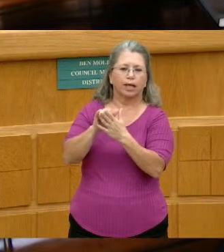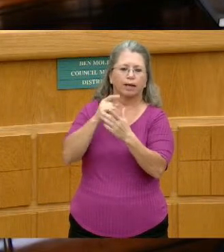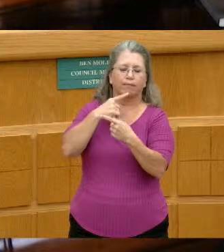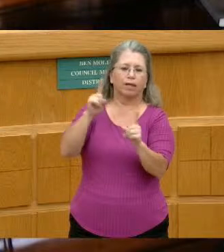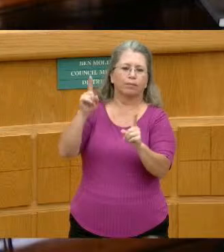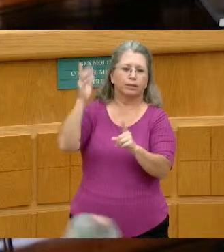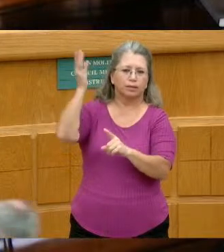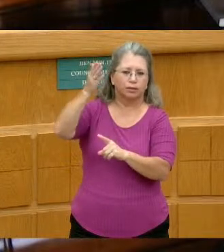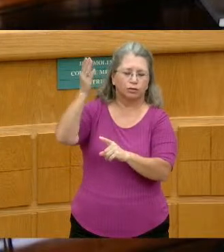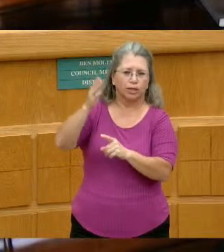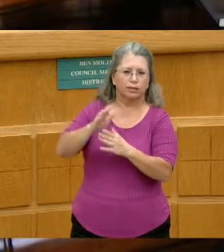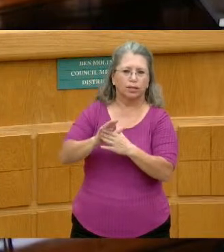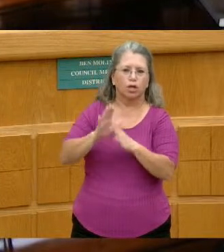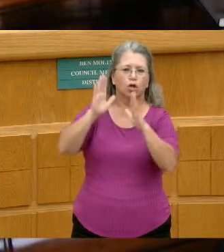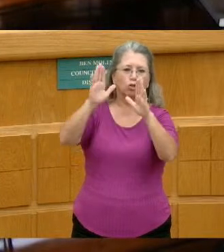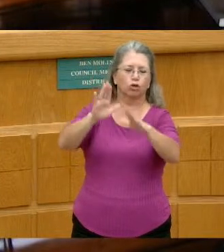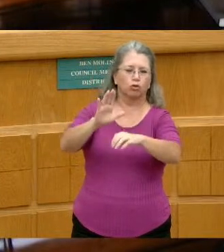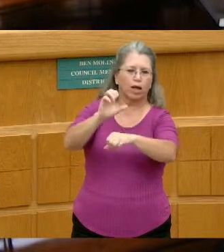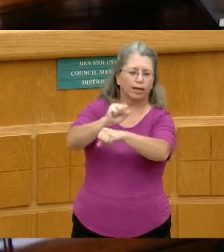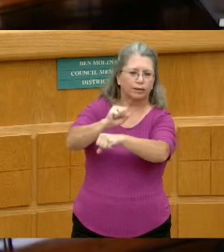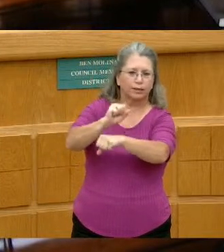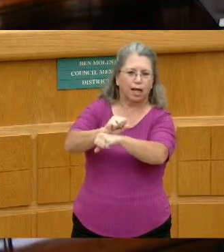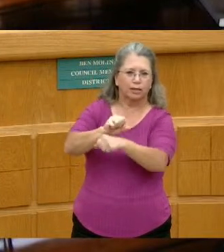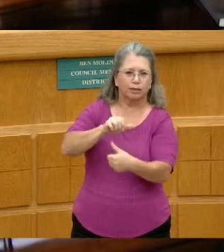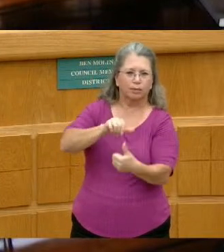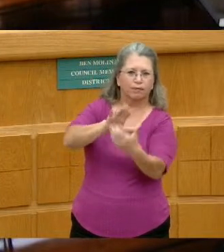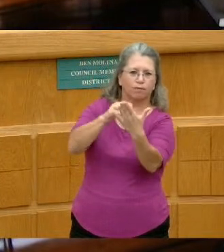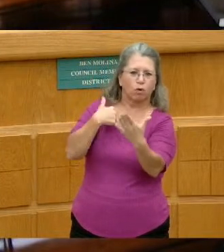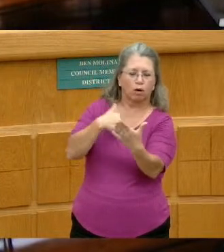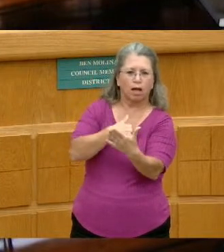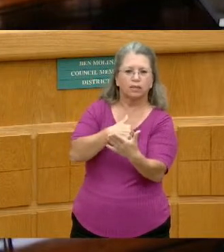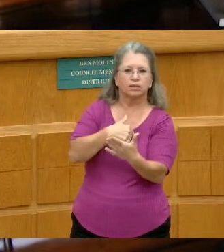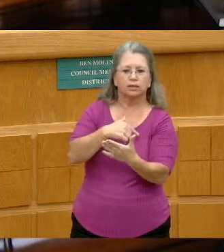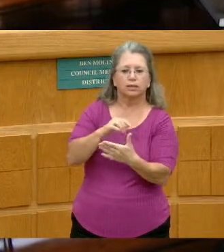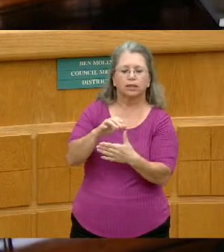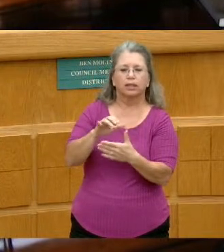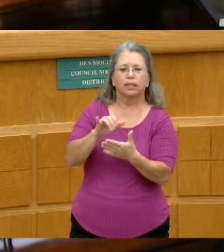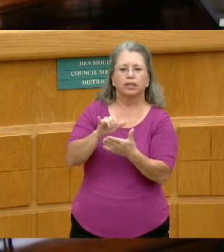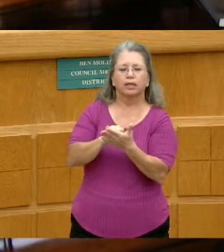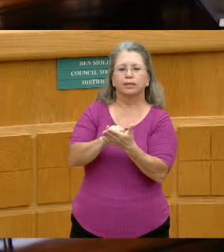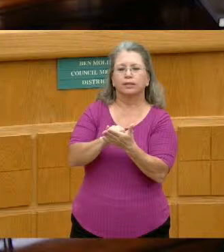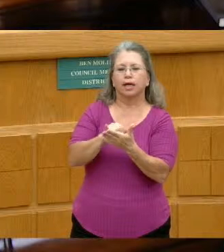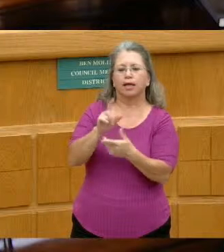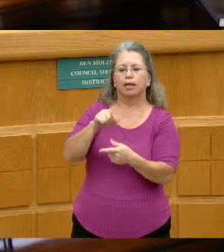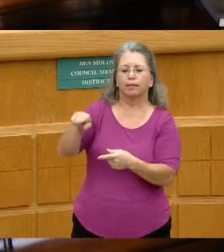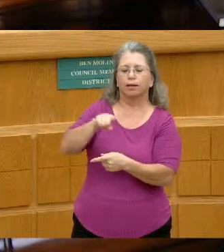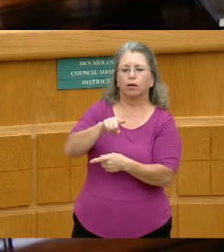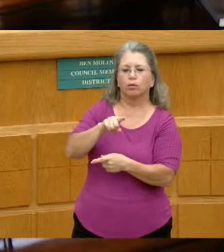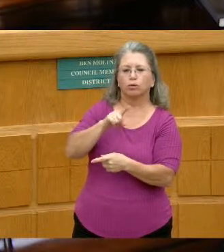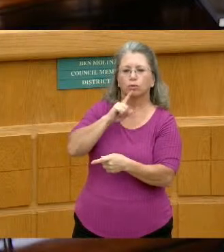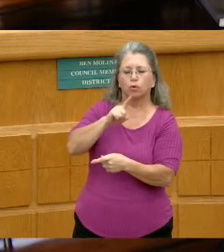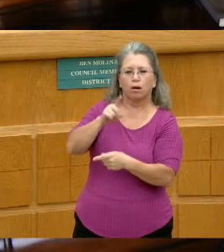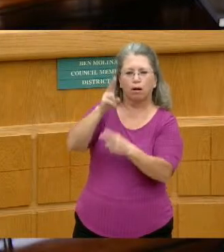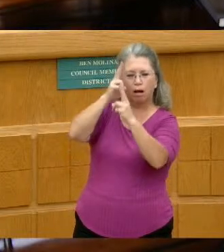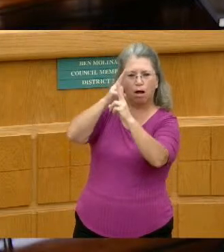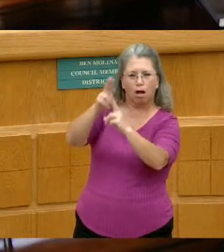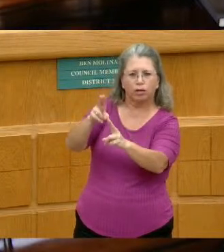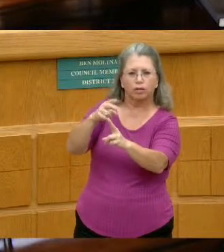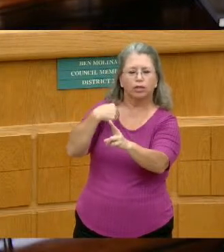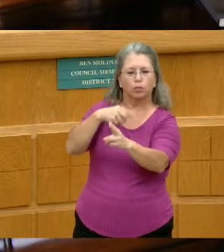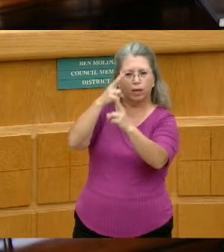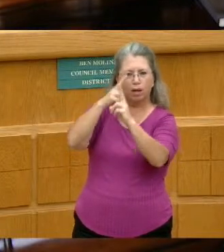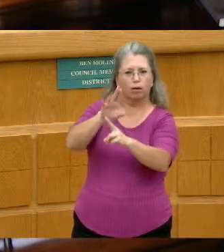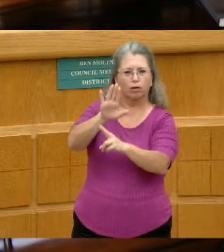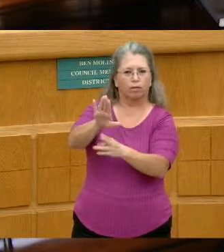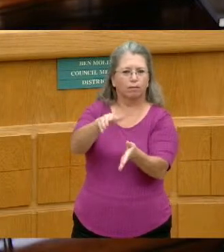great task remaining before us, that from those honored and these honored dead, we take